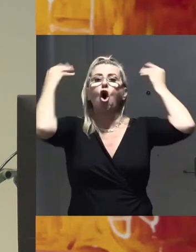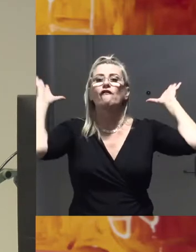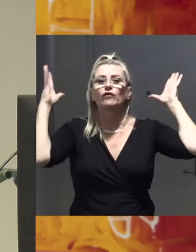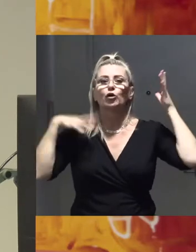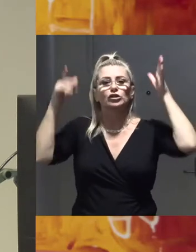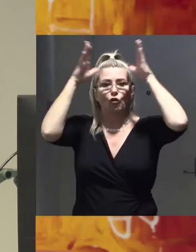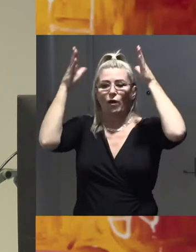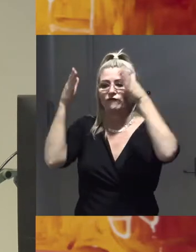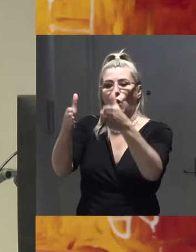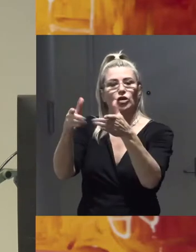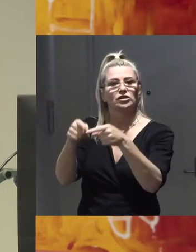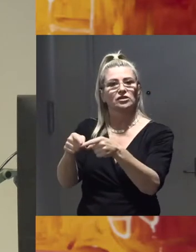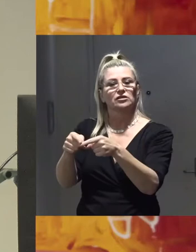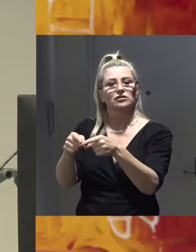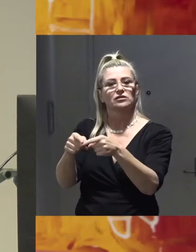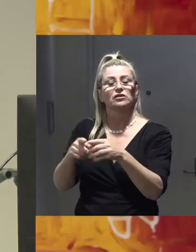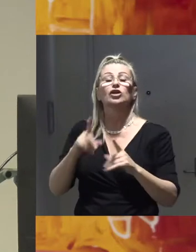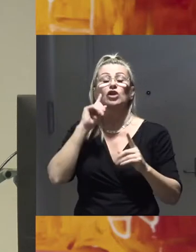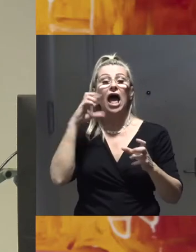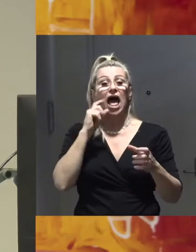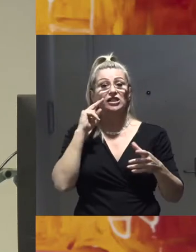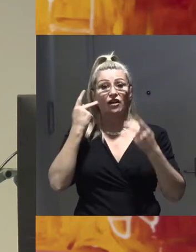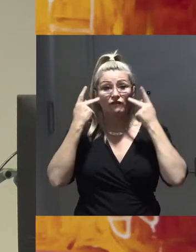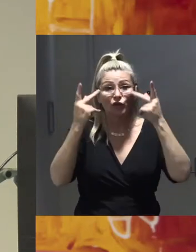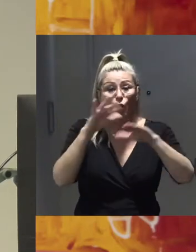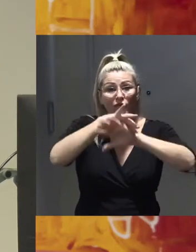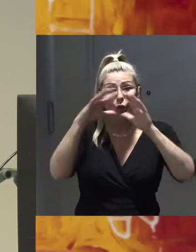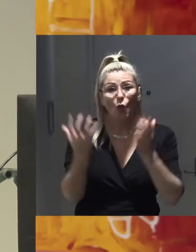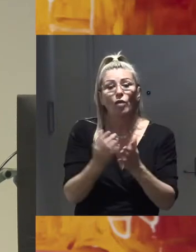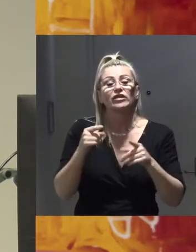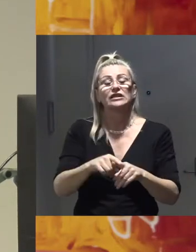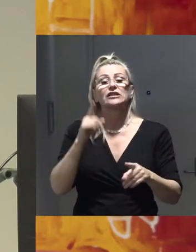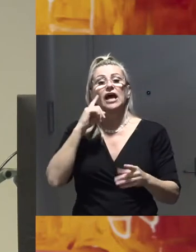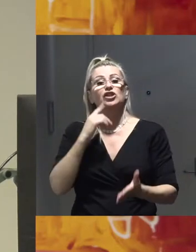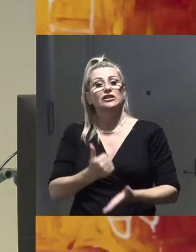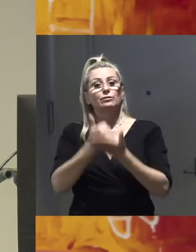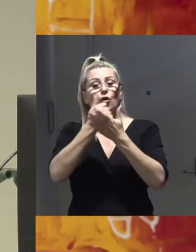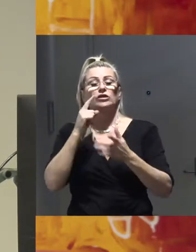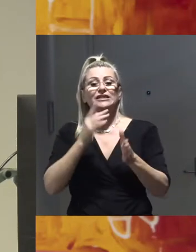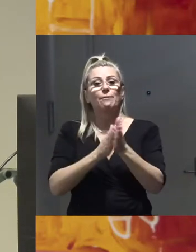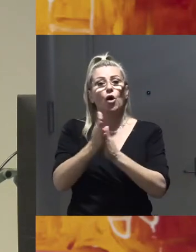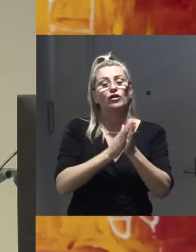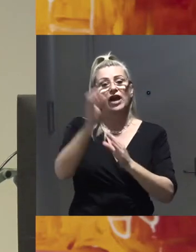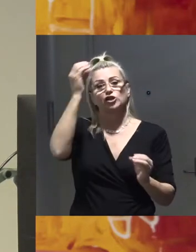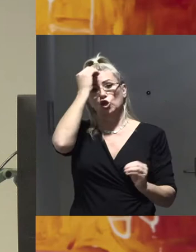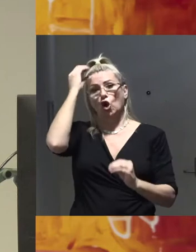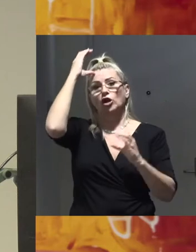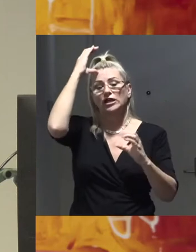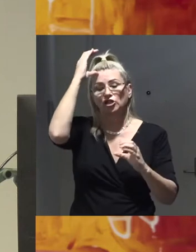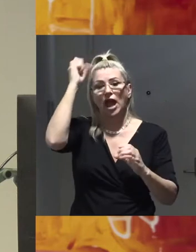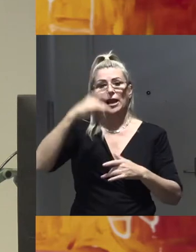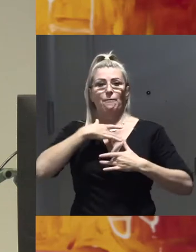As an overview, our past research for the most part supports the view that motivation, cognition, and emotional